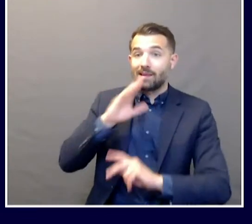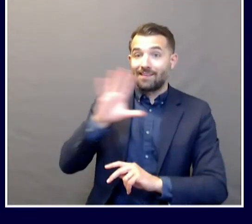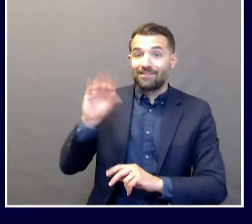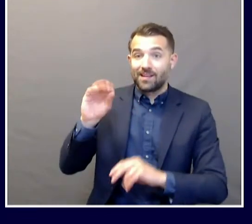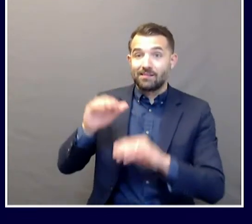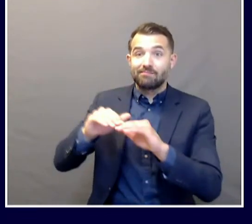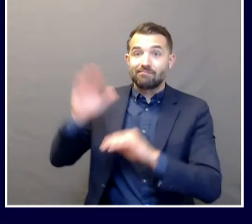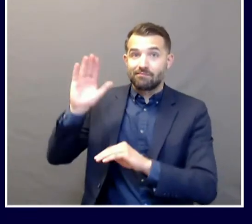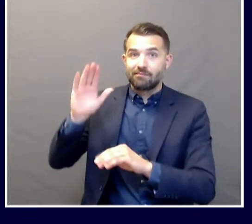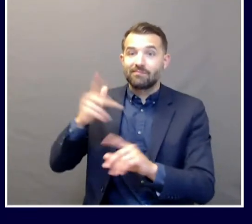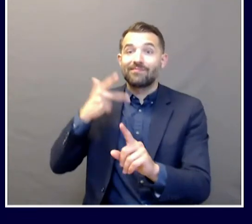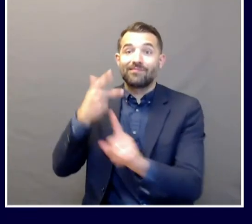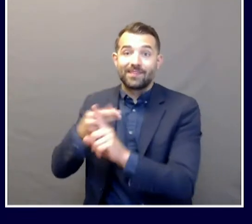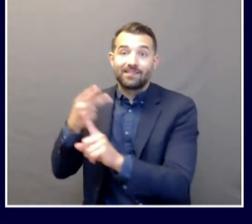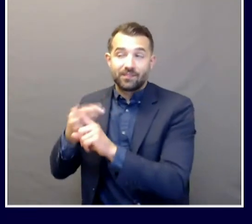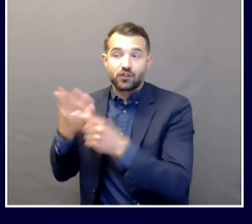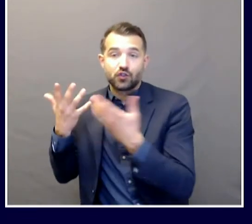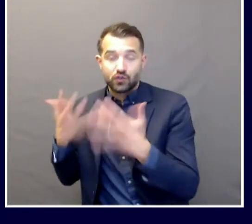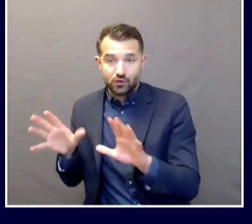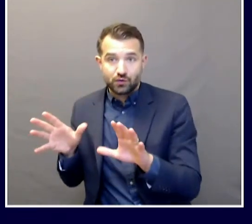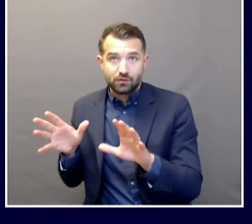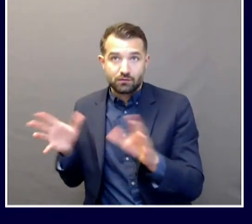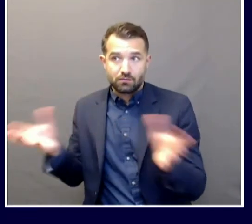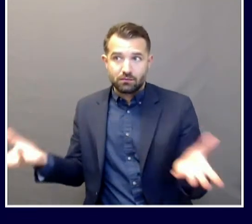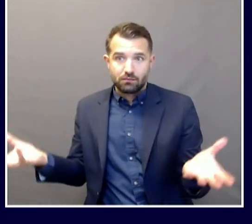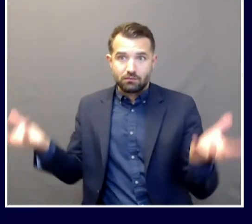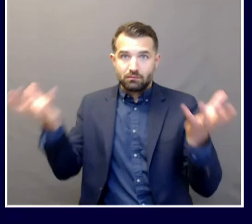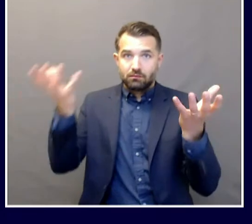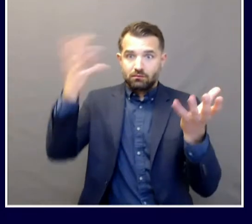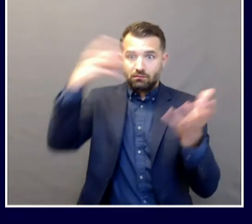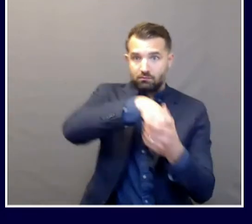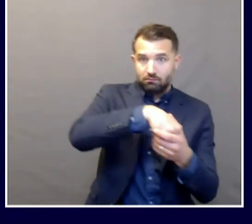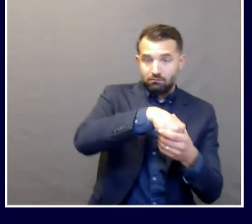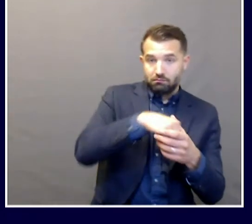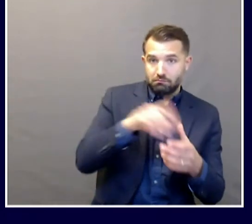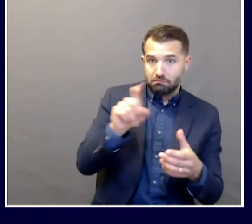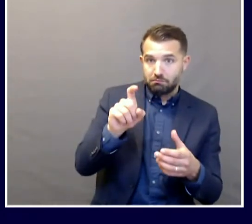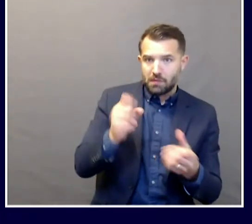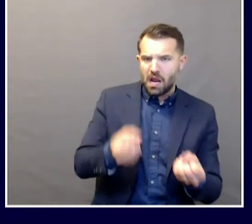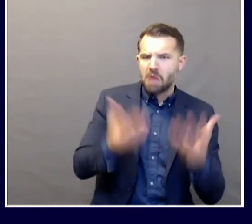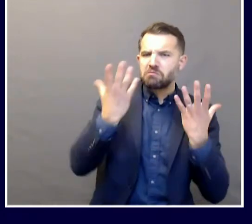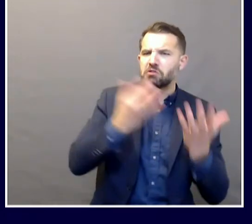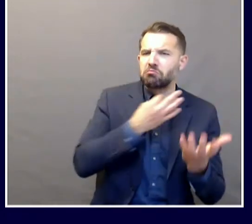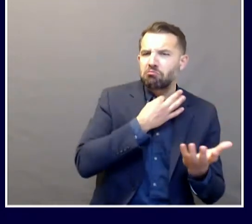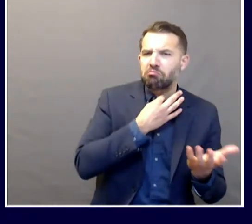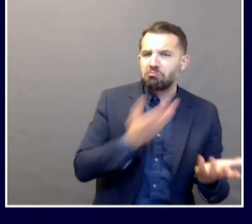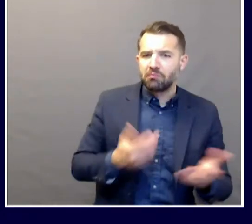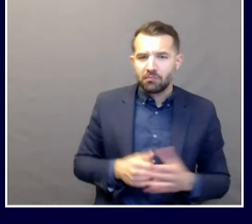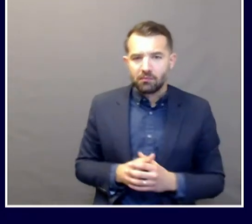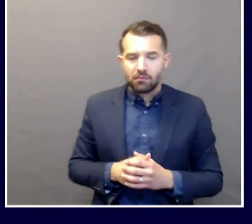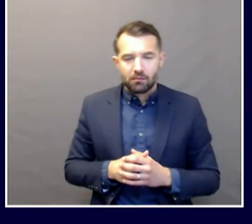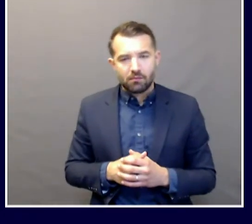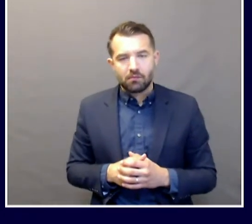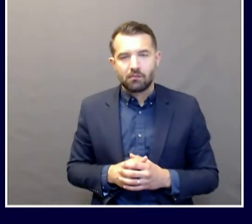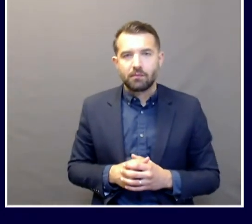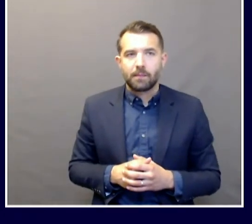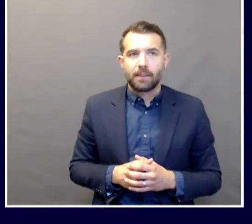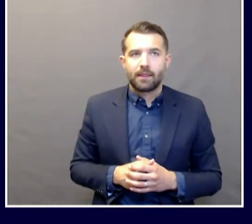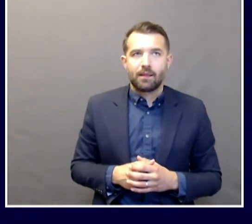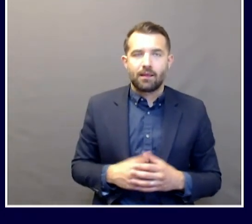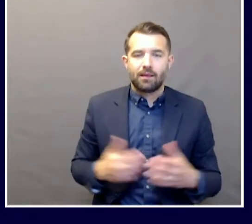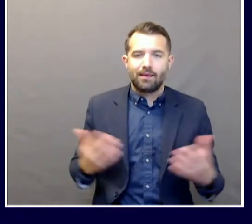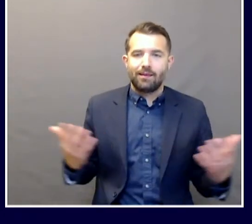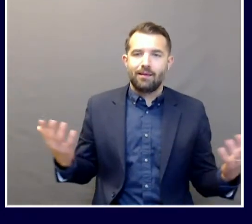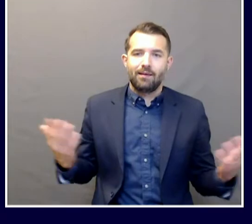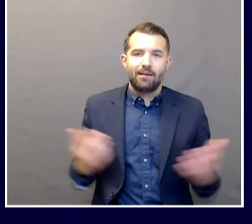what percentage? I'd have to run that model, Amy, but Okay. but in compartmental models of